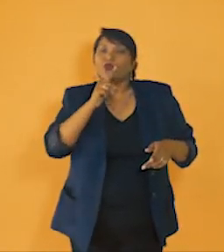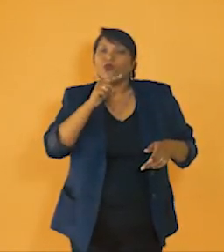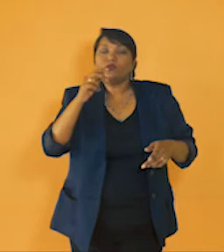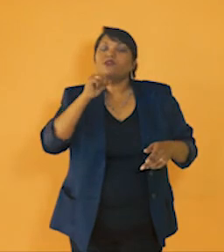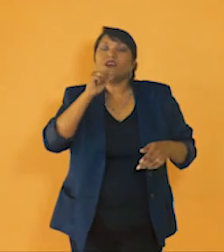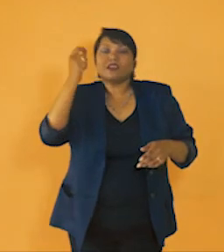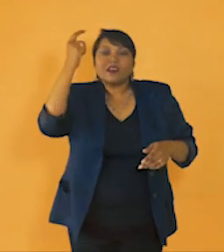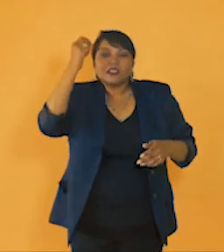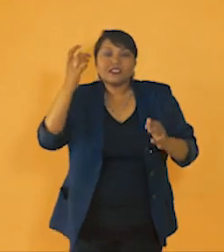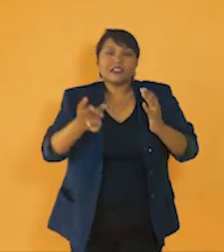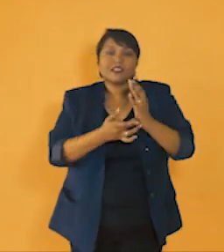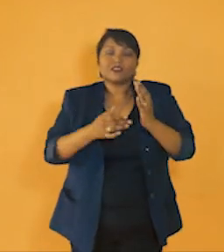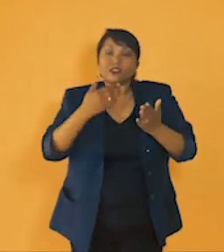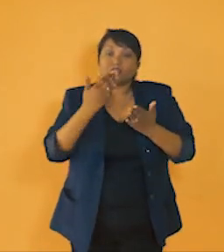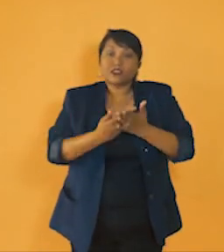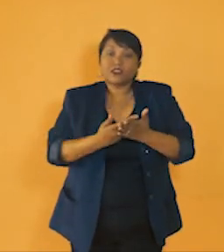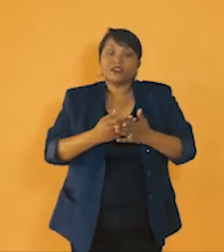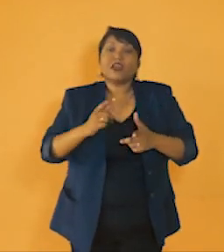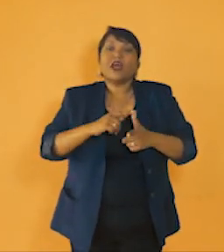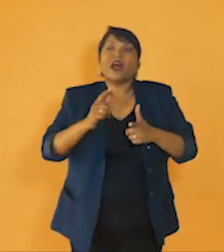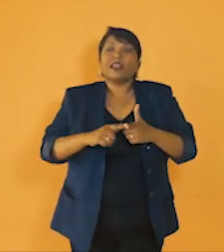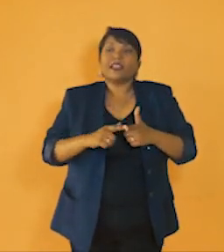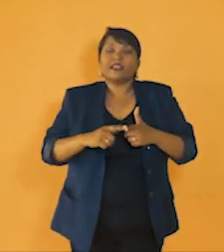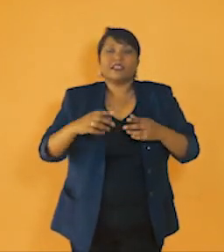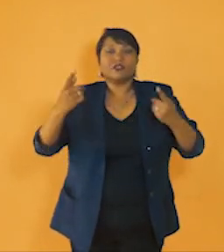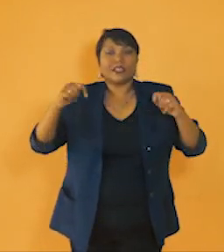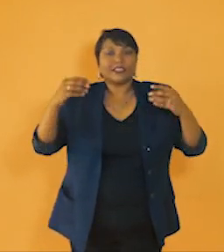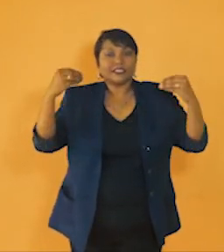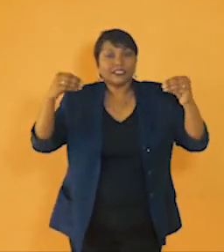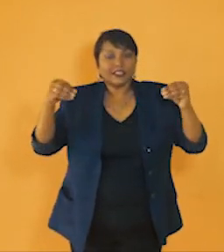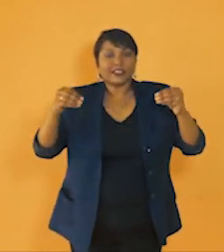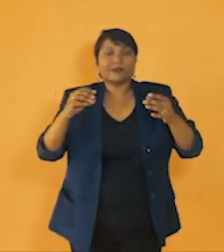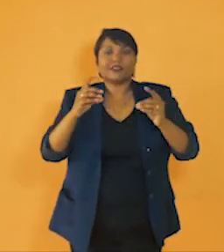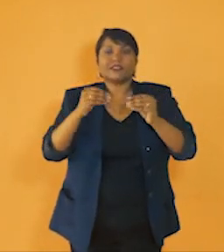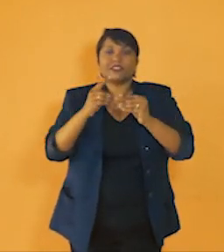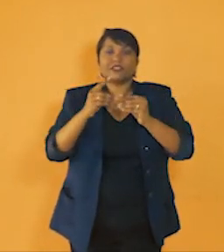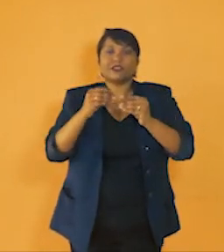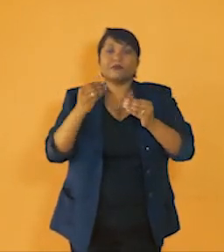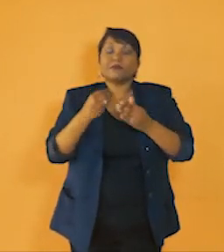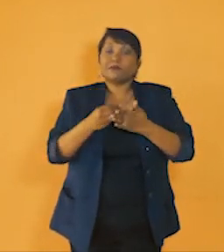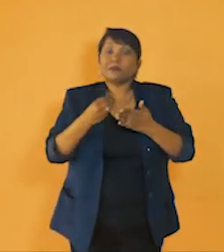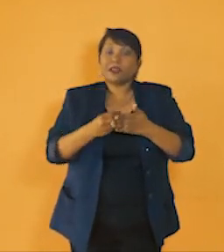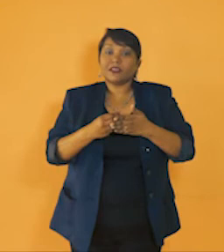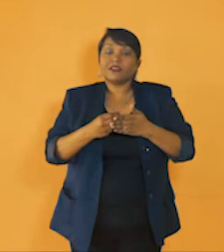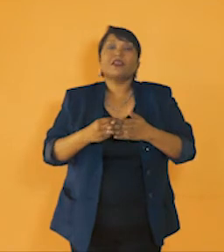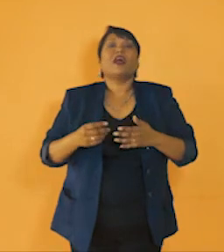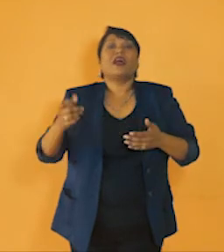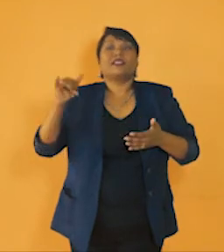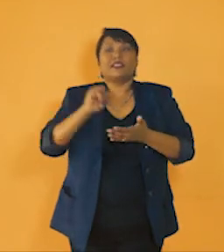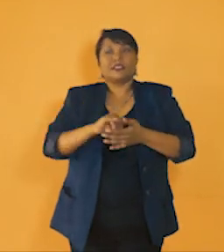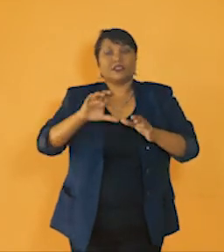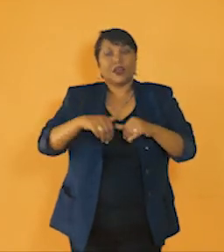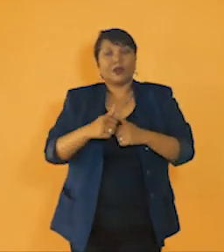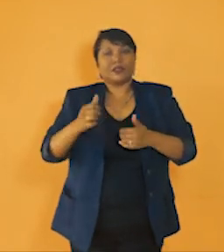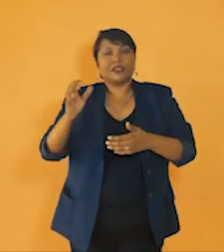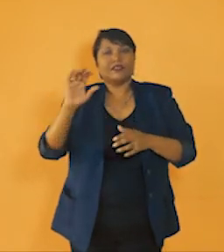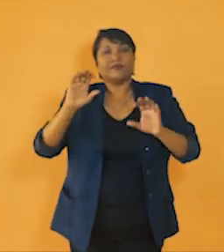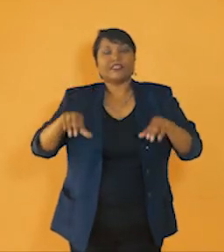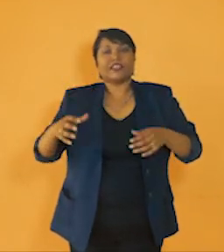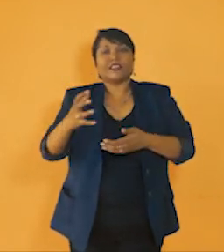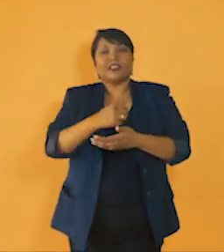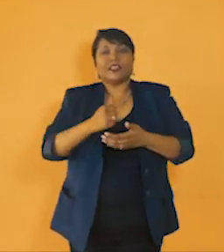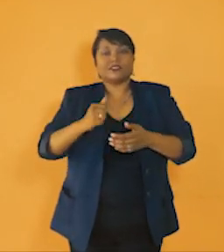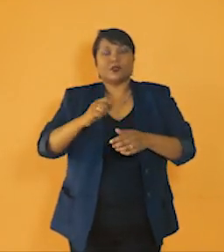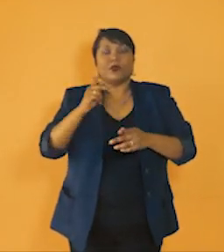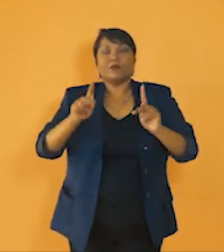that allow them to gain entry into the market. You know, so that's the sort of threat that really we